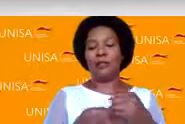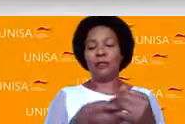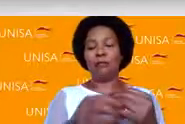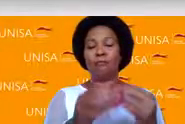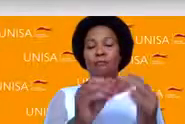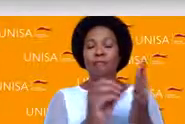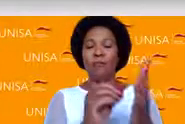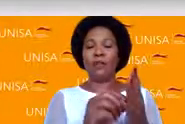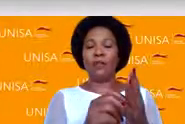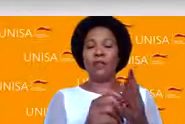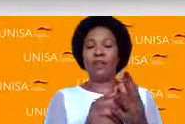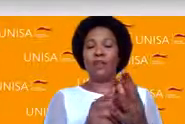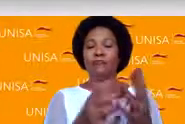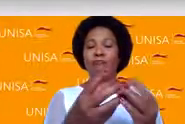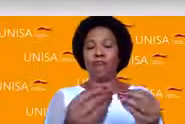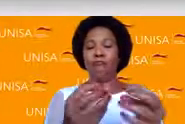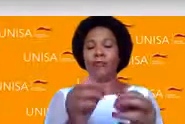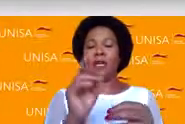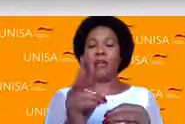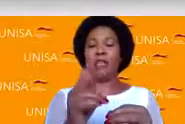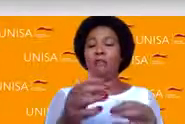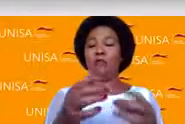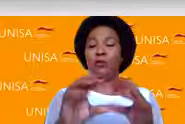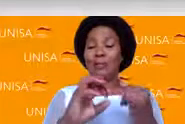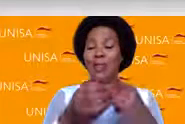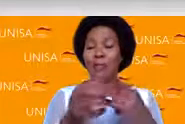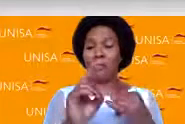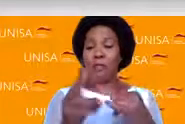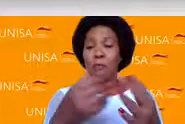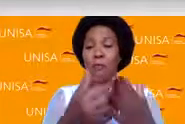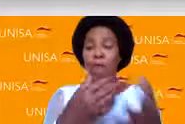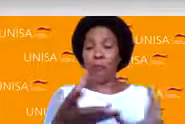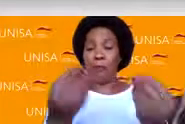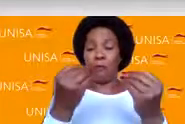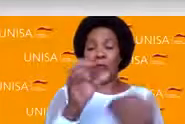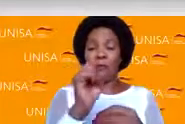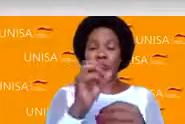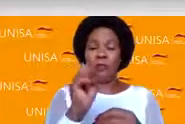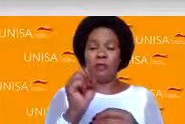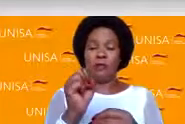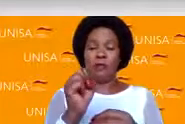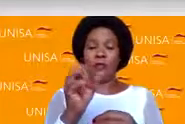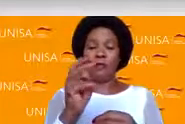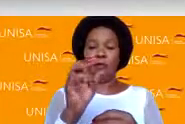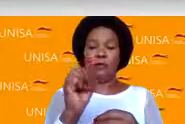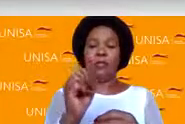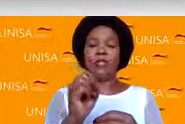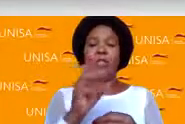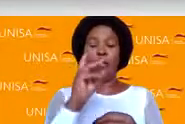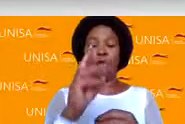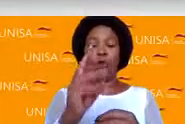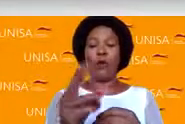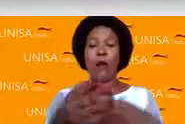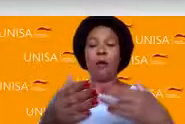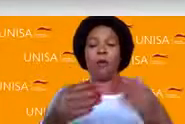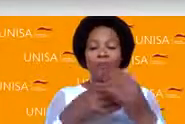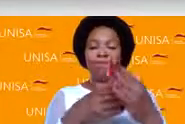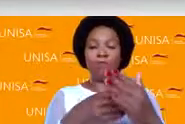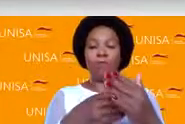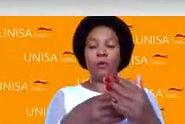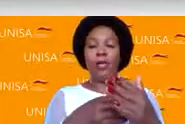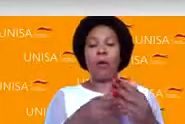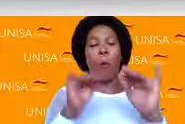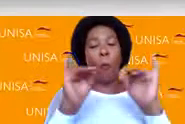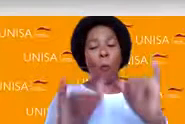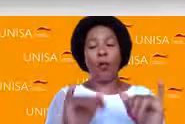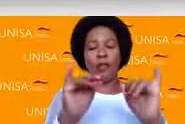again multiple times, it will block you eventually. So please rather be patient and wait for the SMS to come through. If it